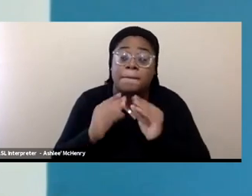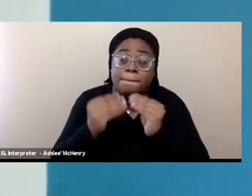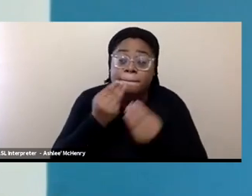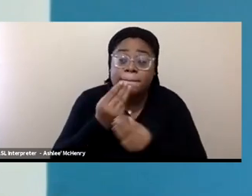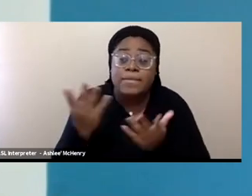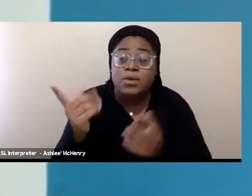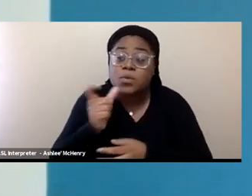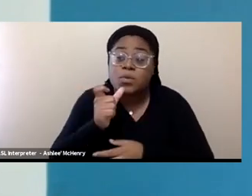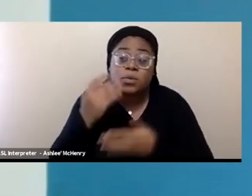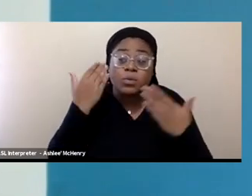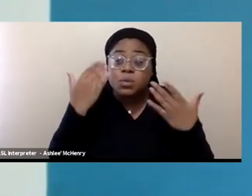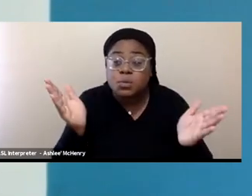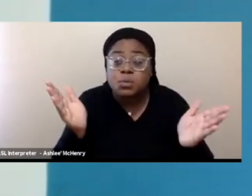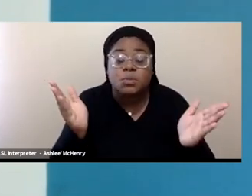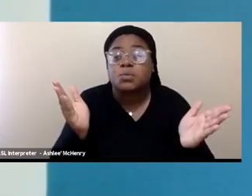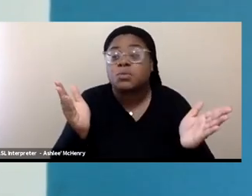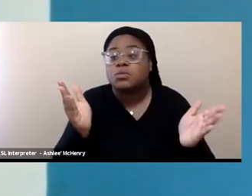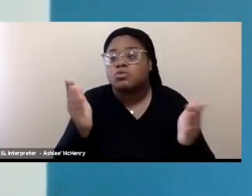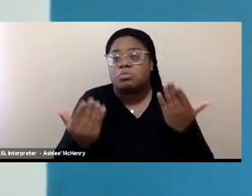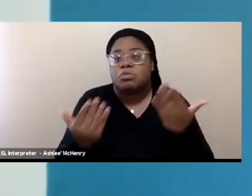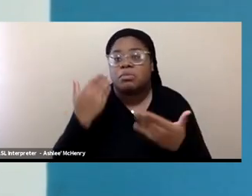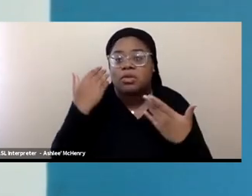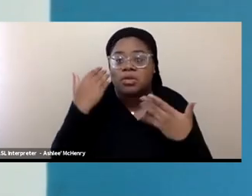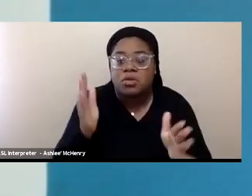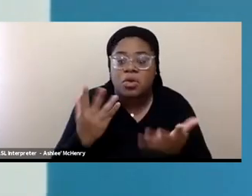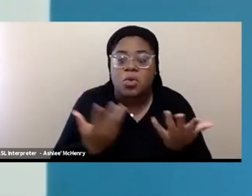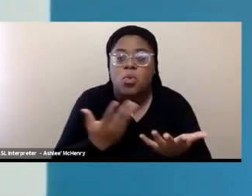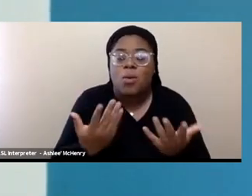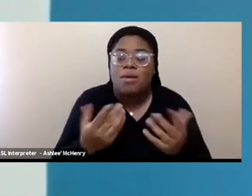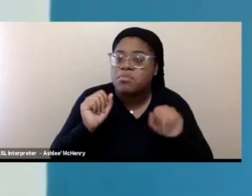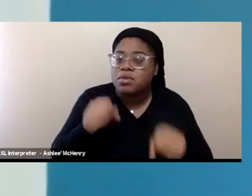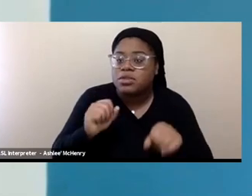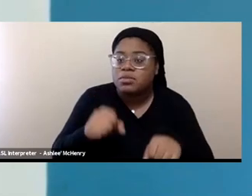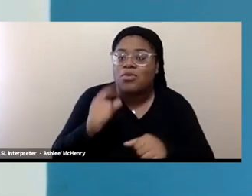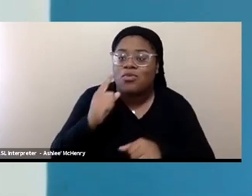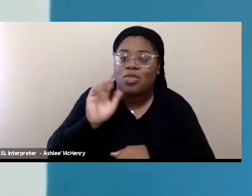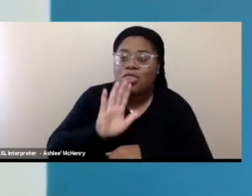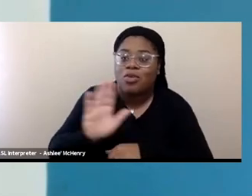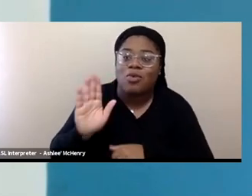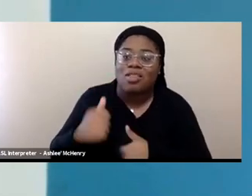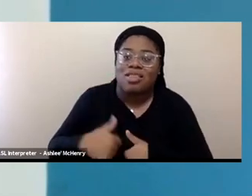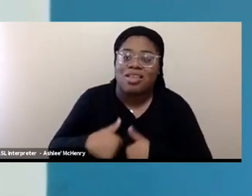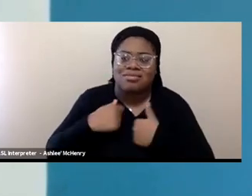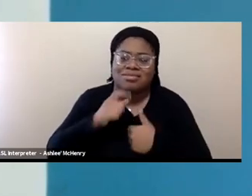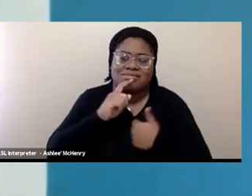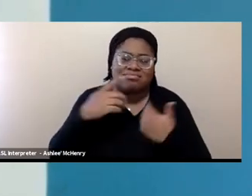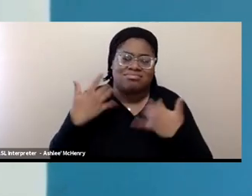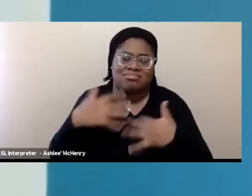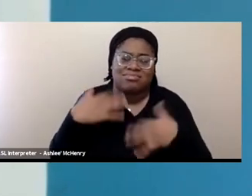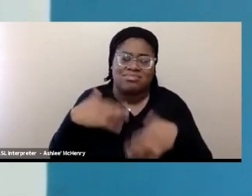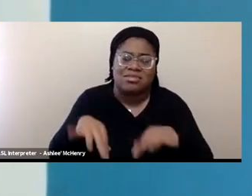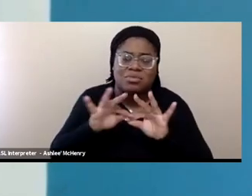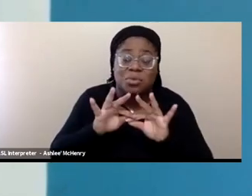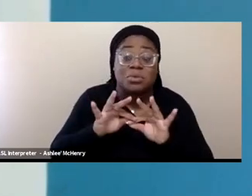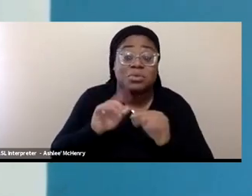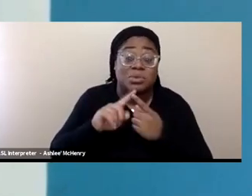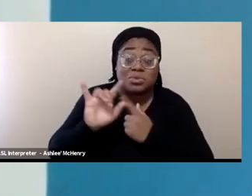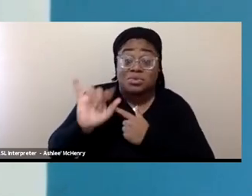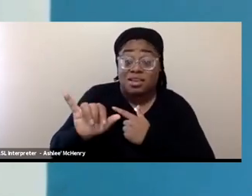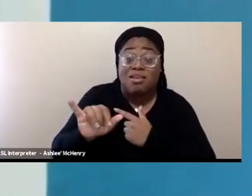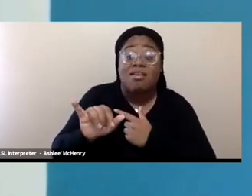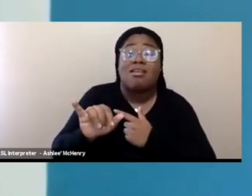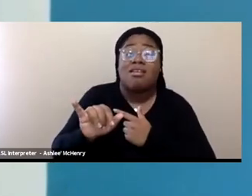who don't even understand, who may not even know what is possible for their lives, is so crucial. And to be able to do that